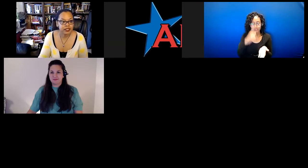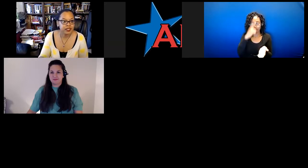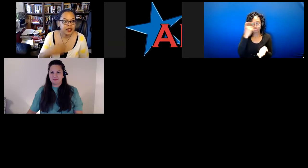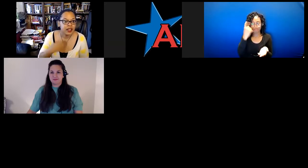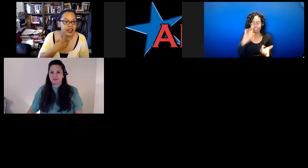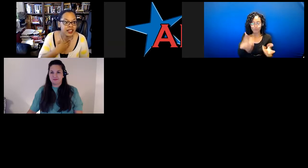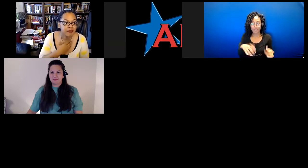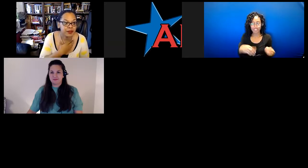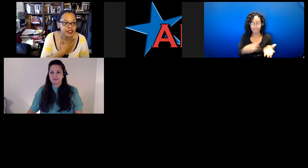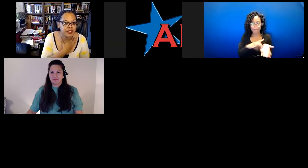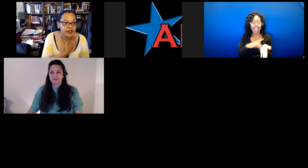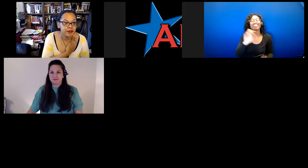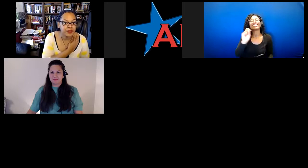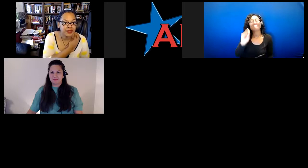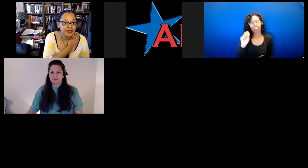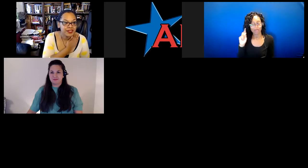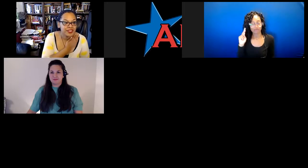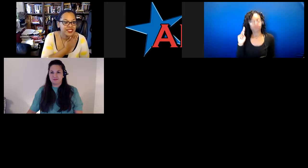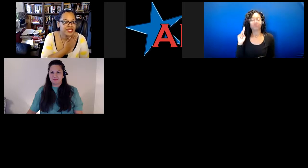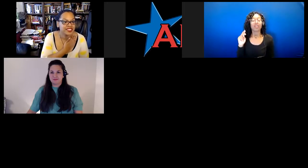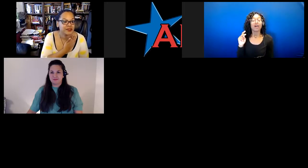Black. I have been